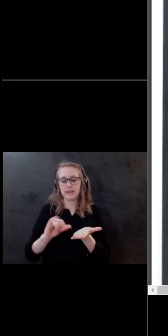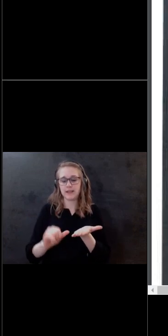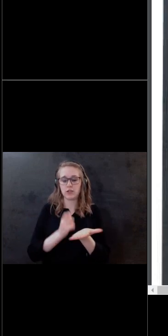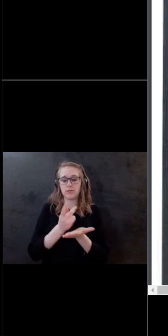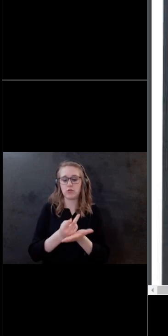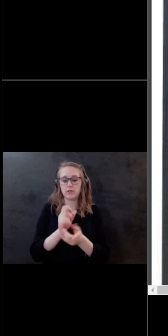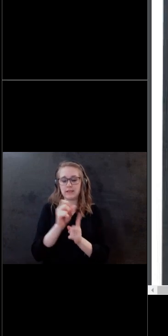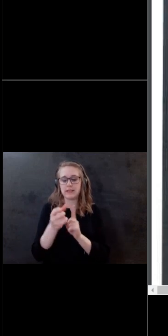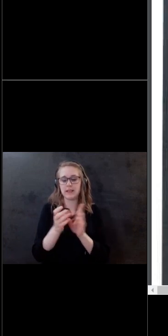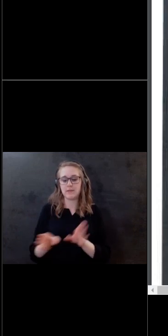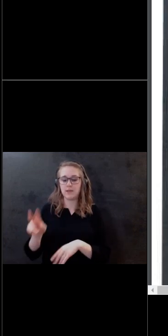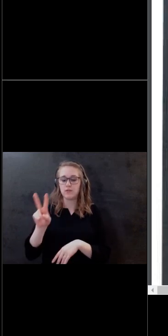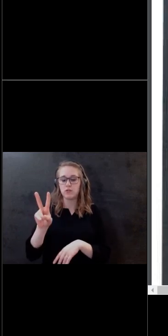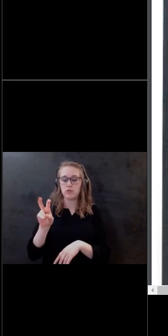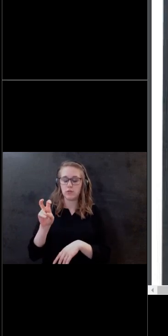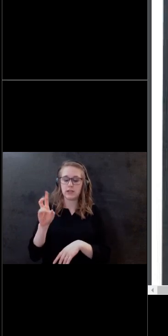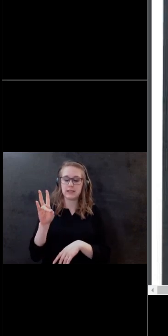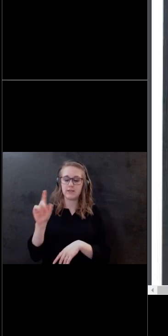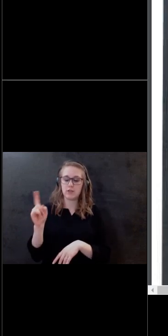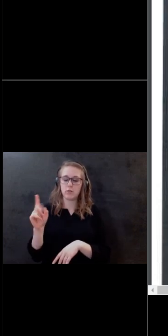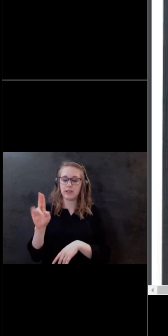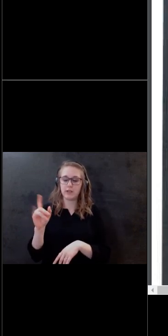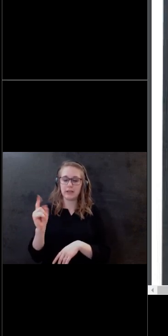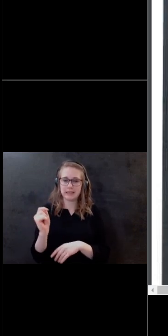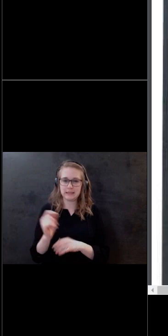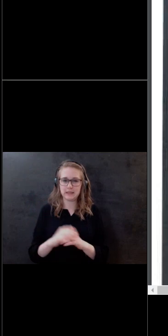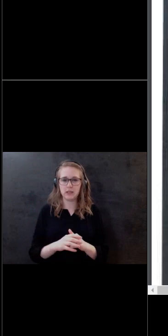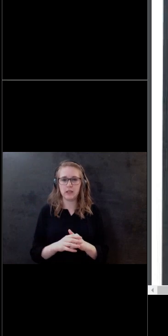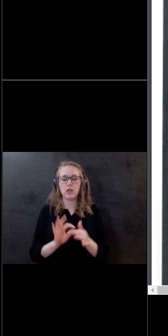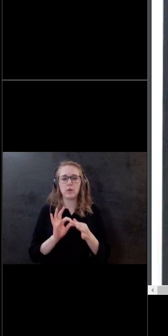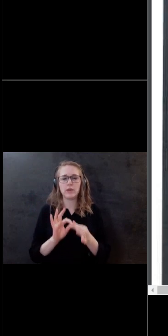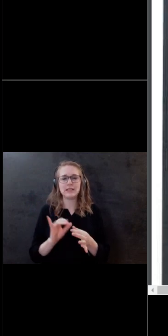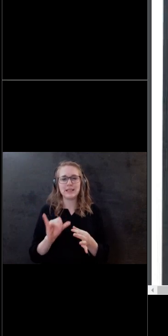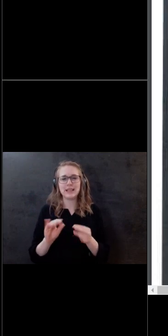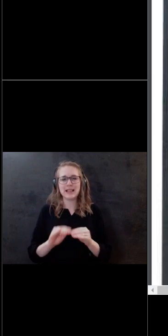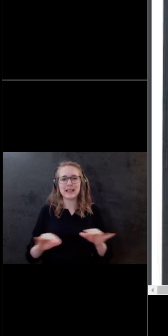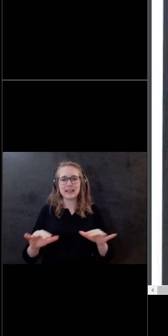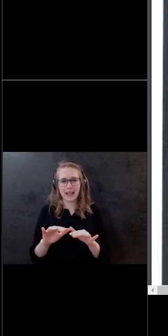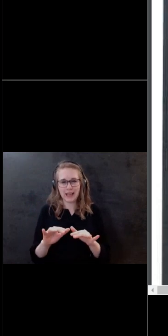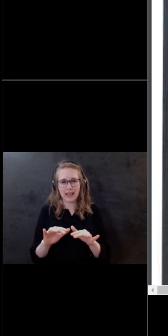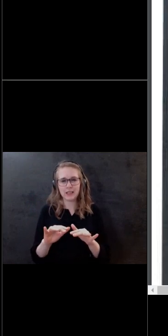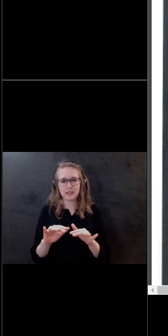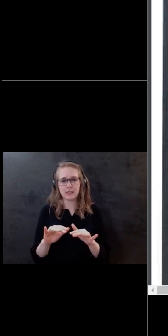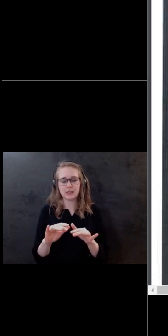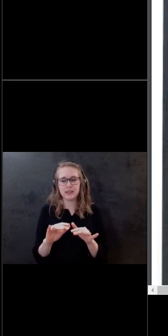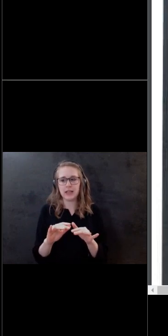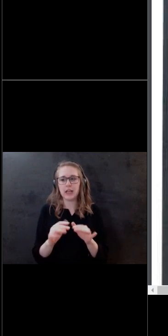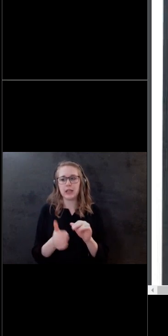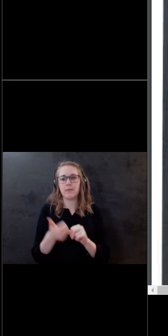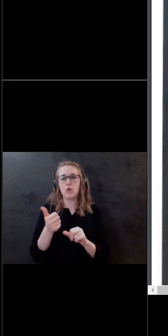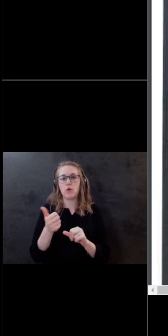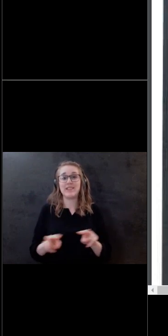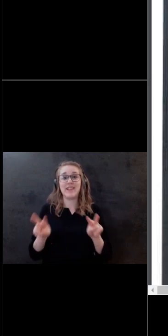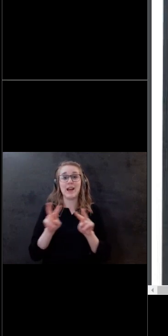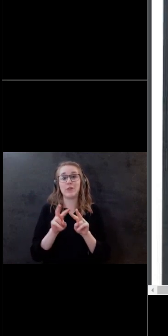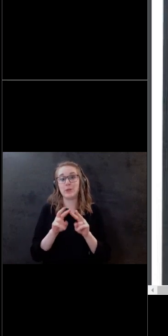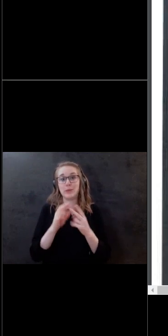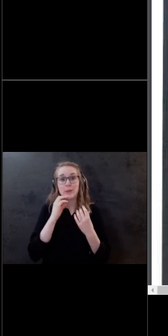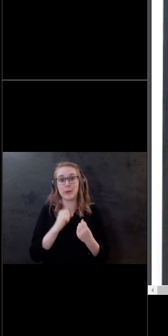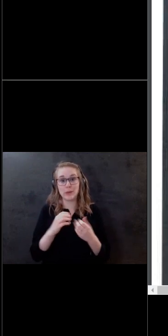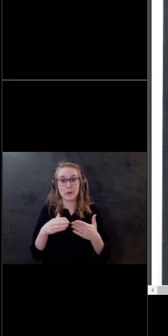site plan of 271 units. In regards to that land on the, you know, most valuable corner of our